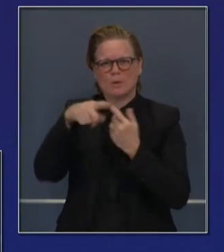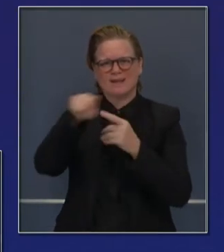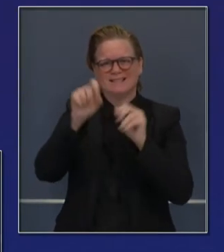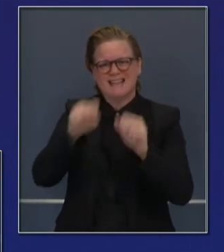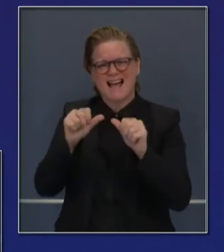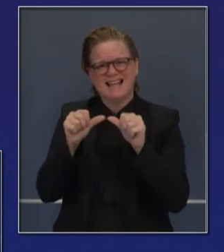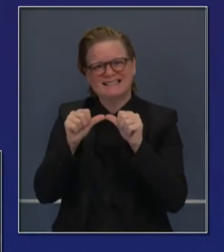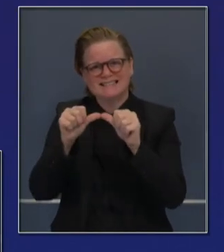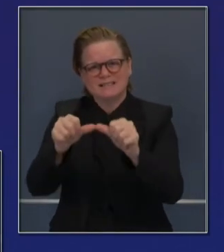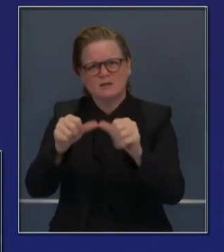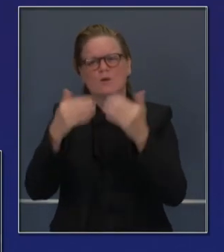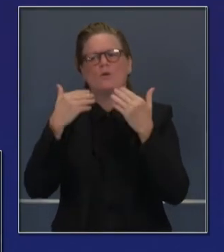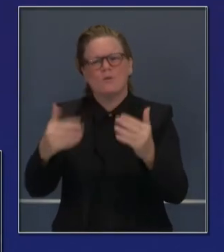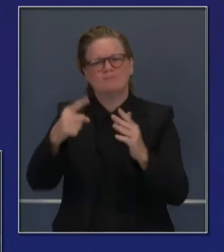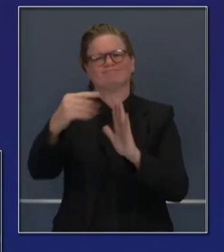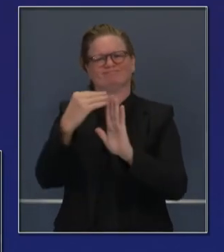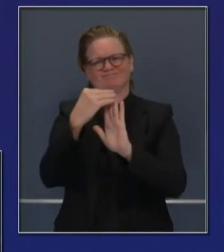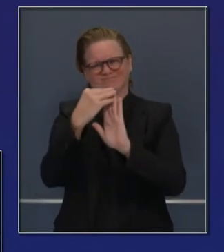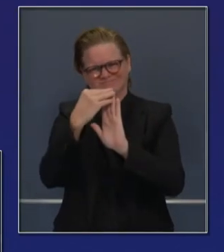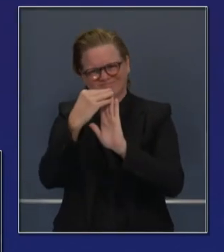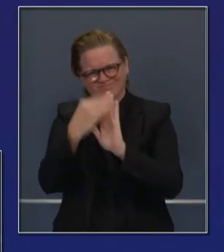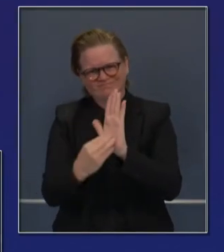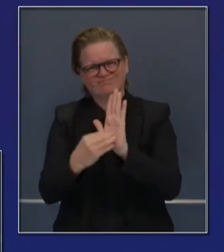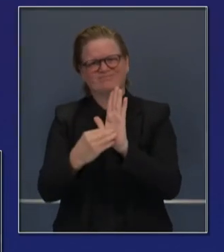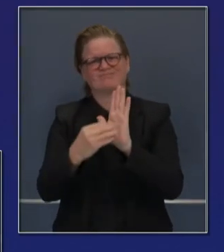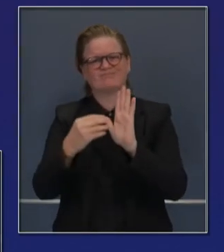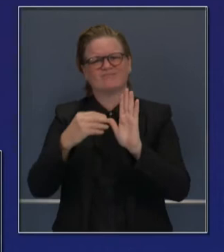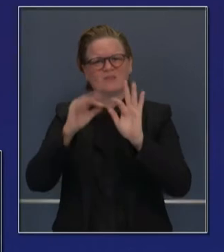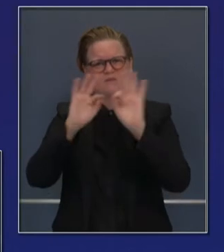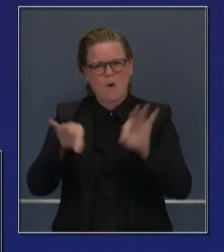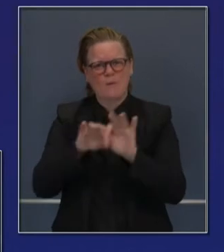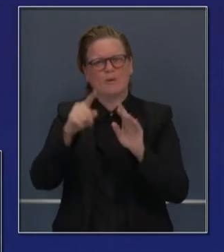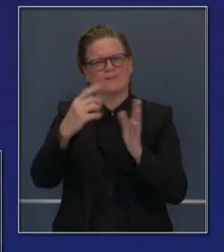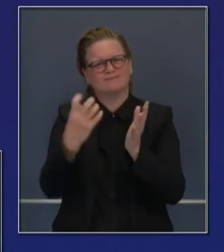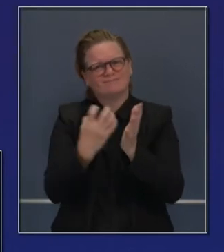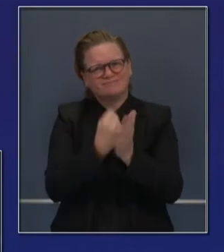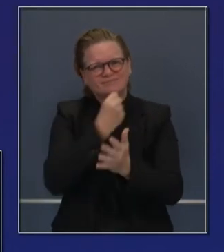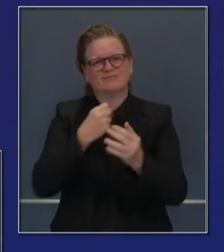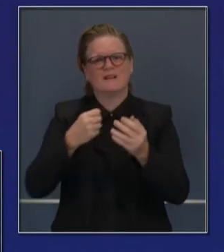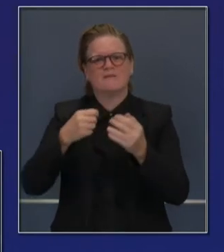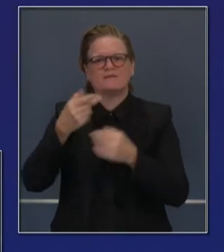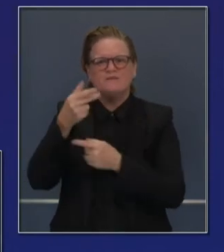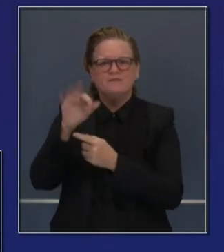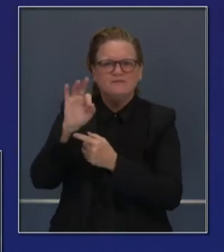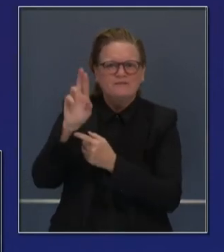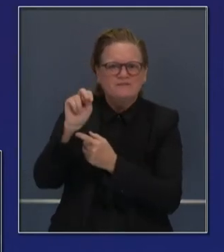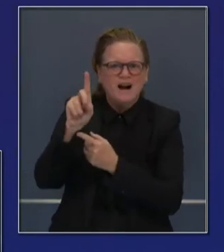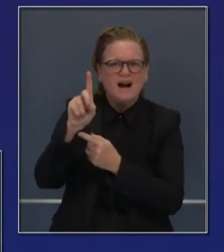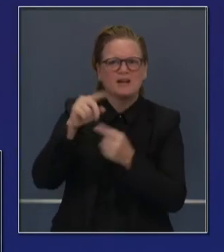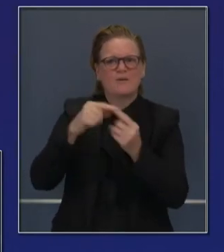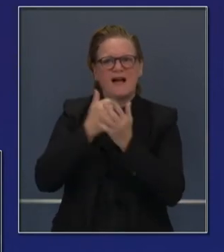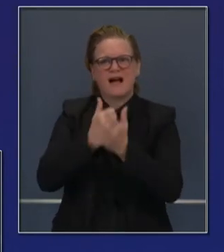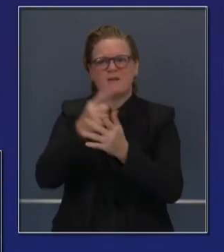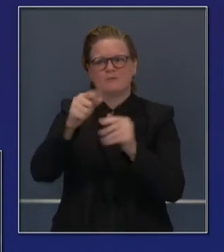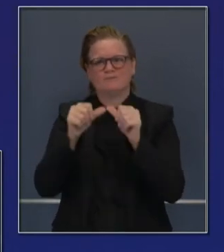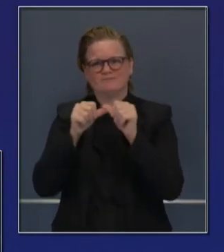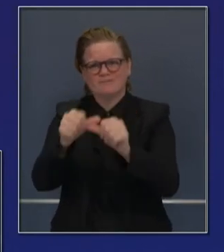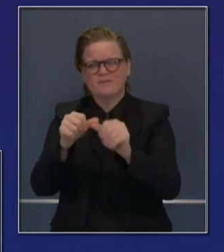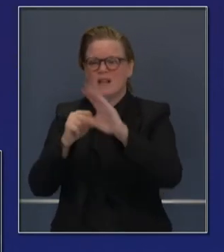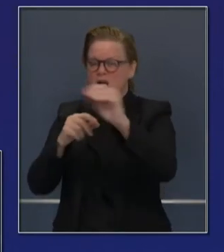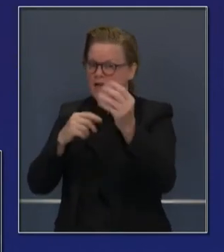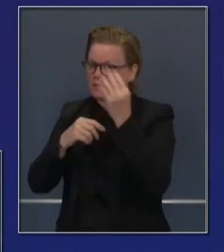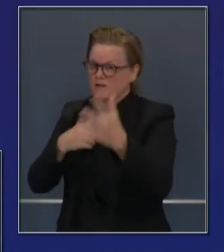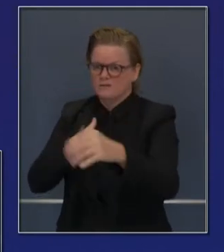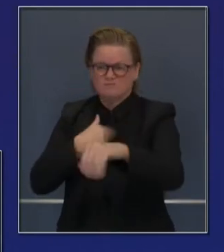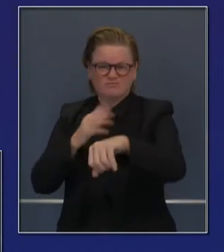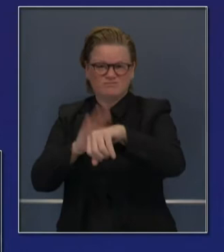is critical still that we get more support from the federal government. I'll talk about that in a second, but as